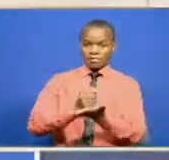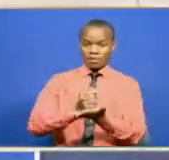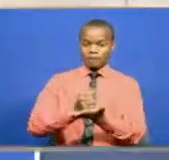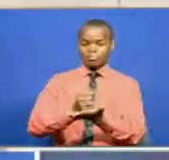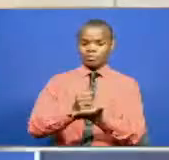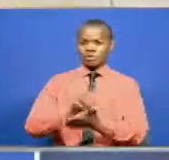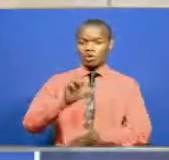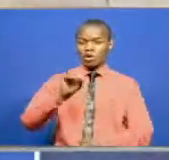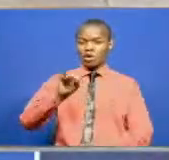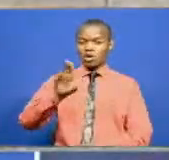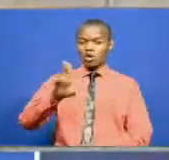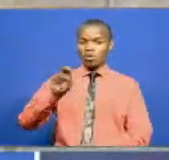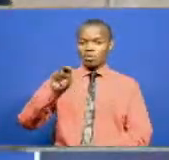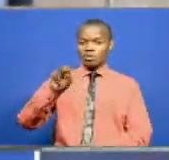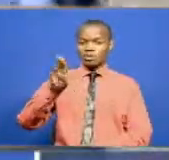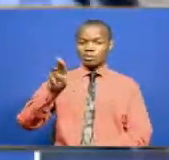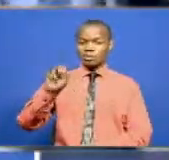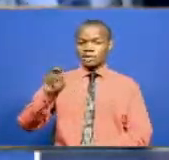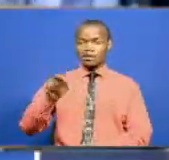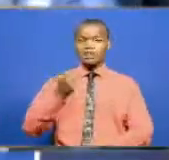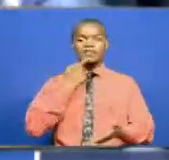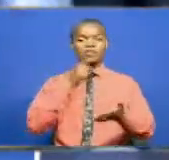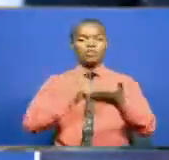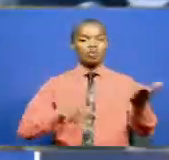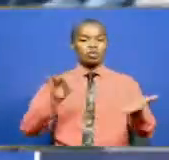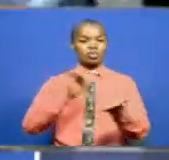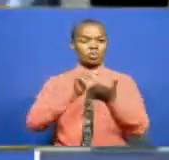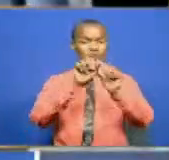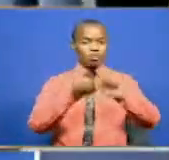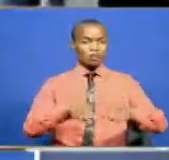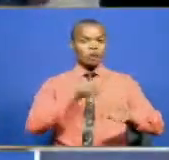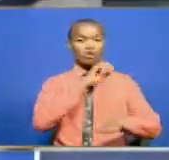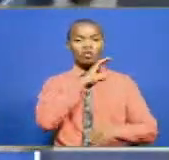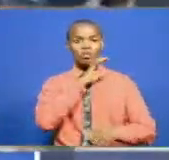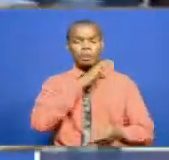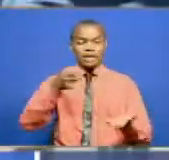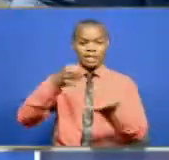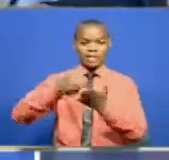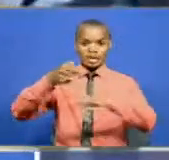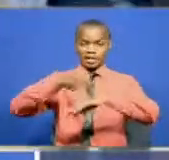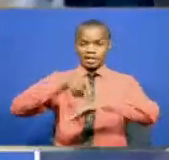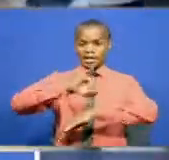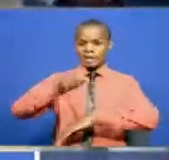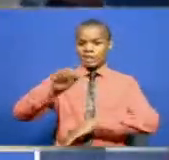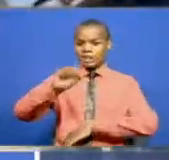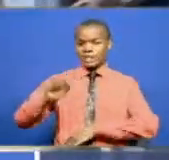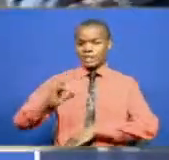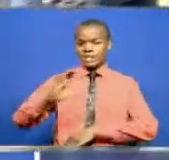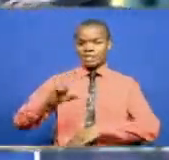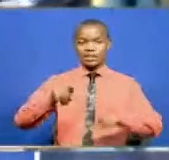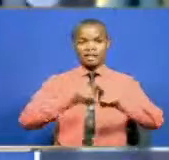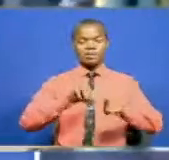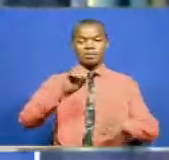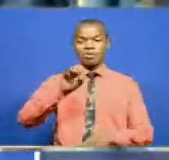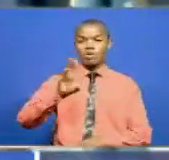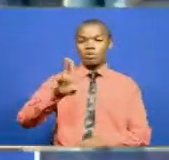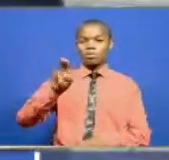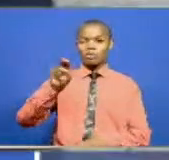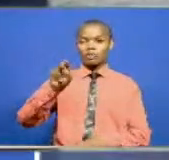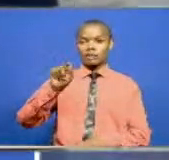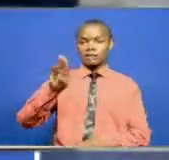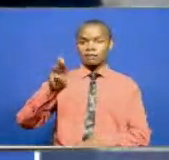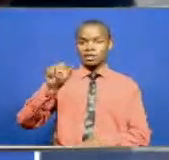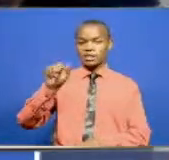Ombudsman, saying the move risks parallel complaints being instituted with the JSC as well as the Ombudsman, and adds